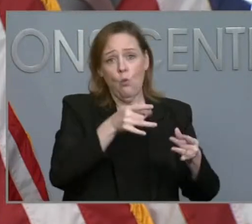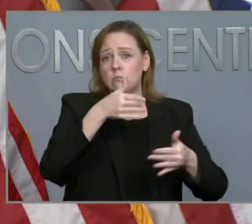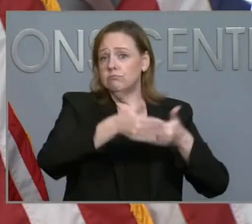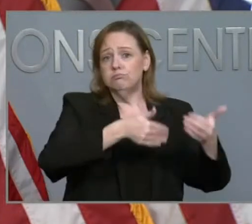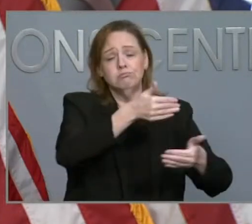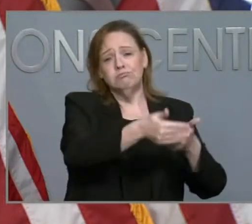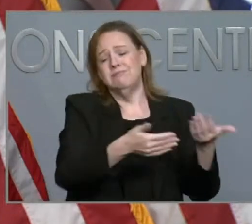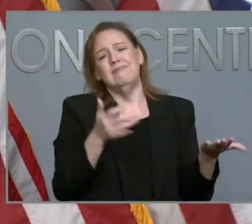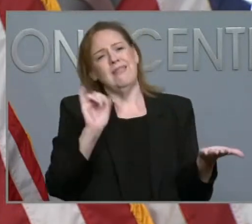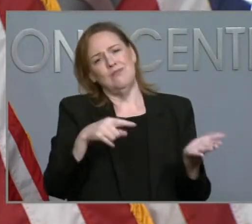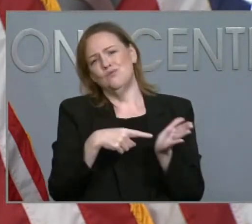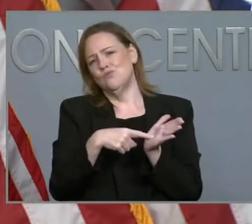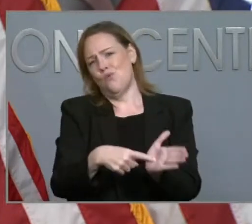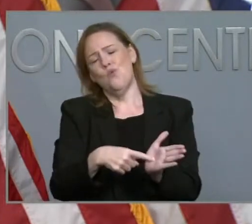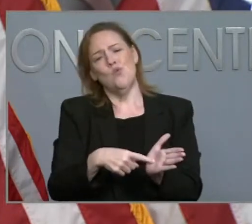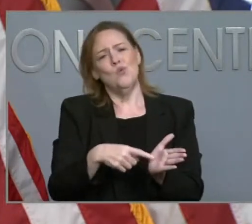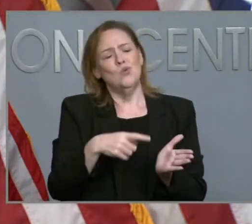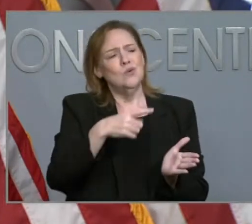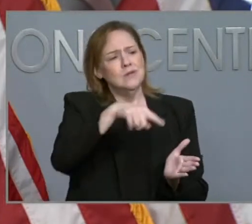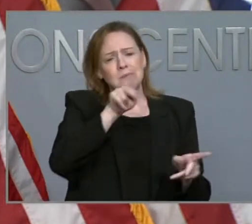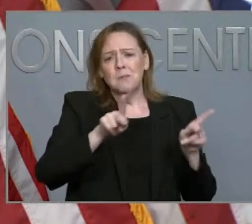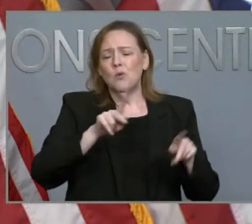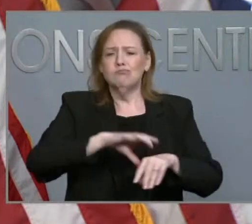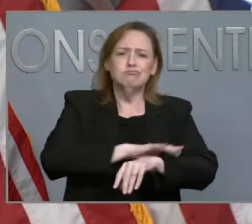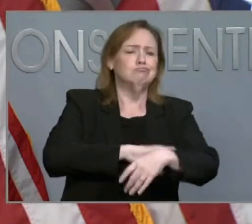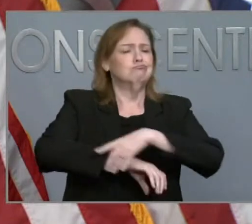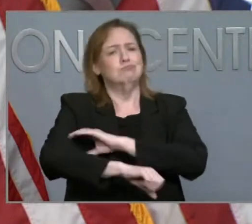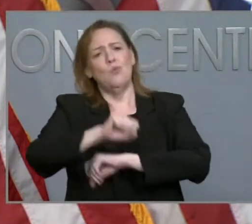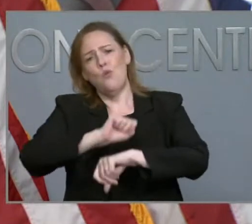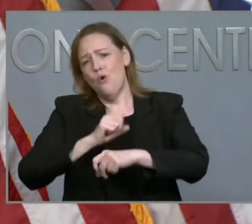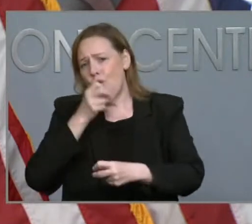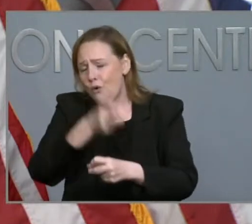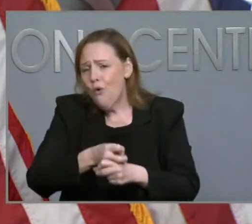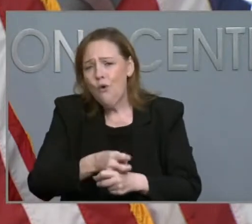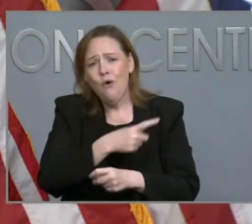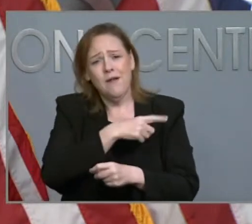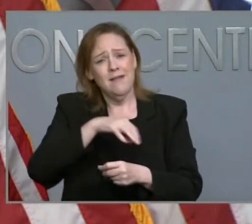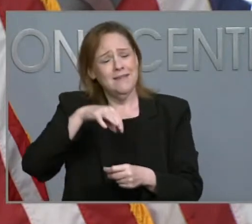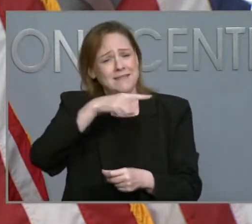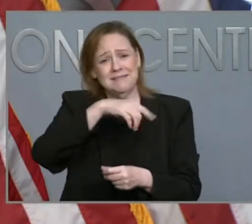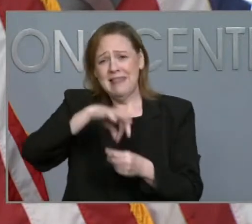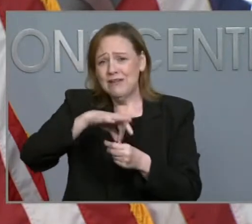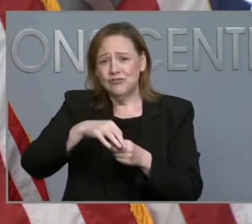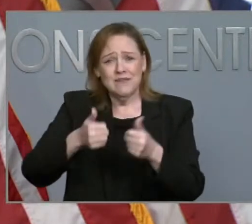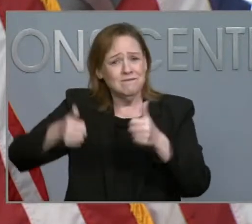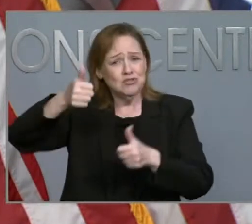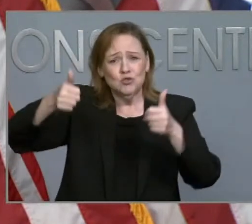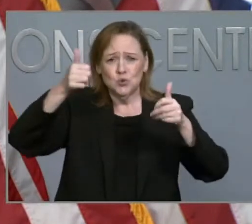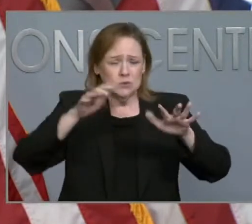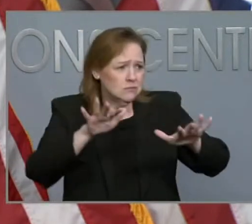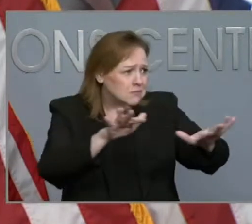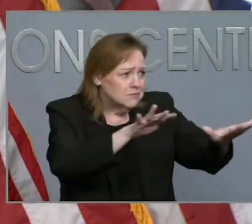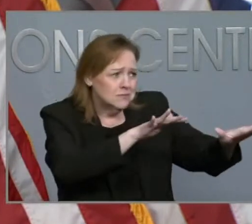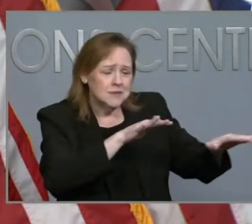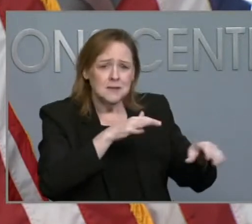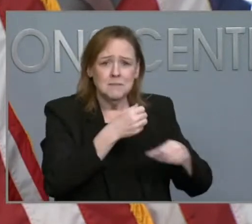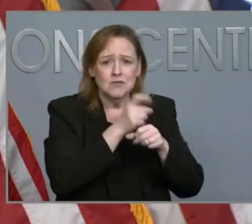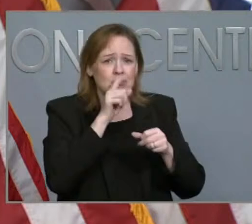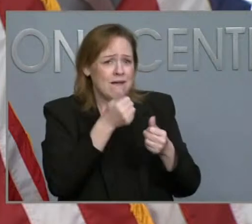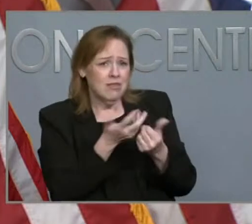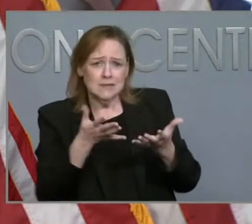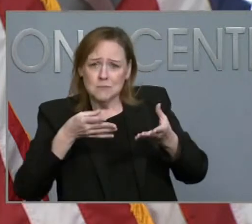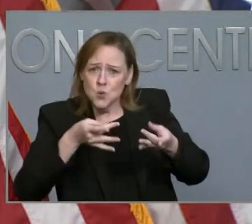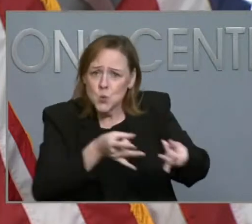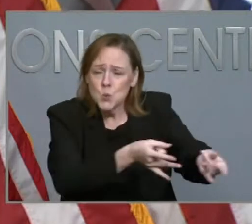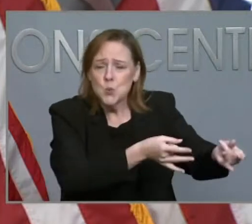a real testament to the hard work and preparation that these election officials have put in to making this election go